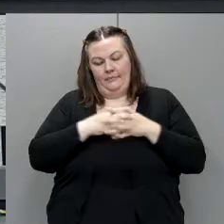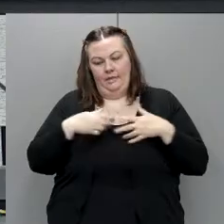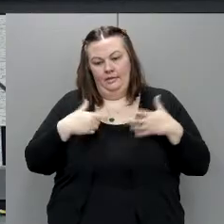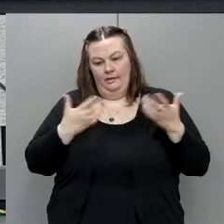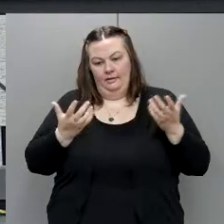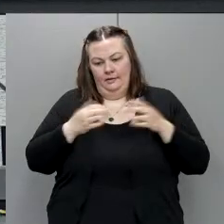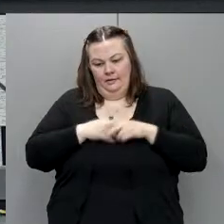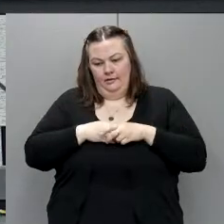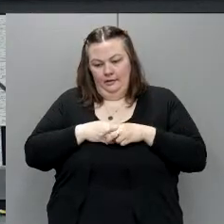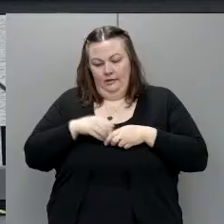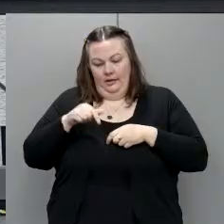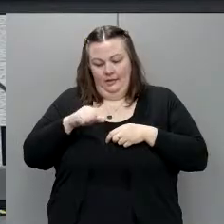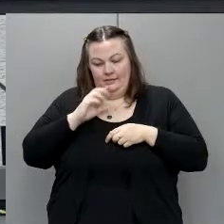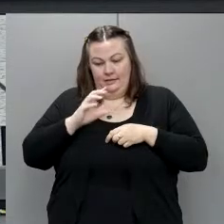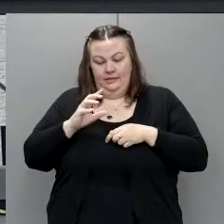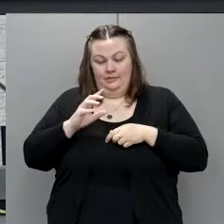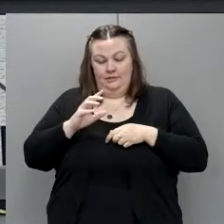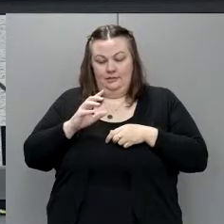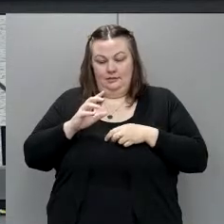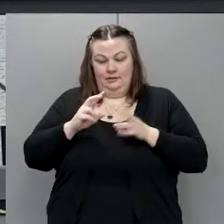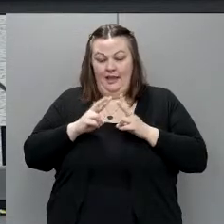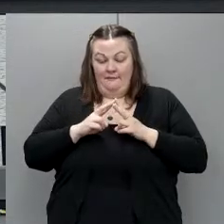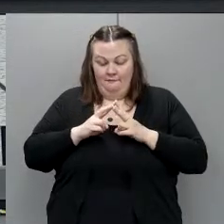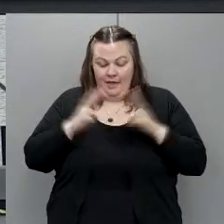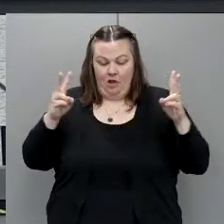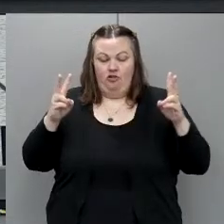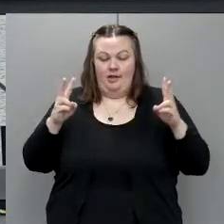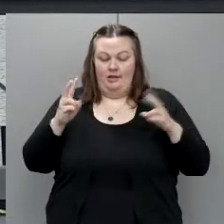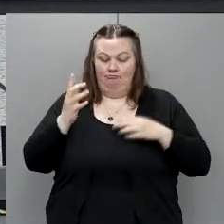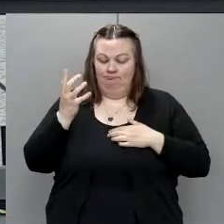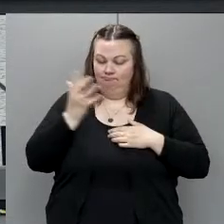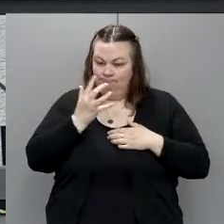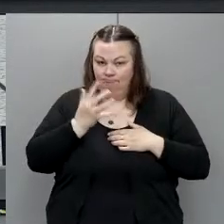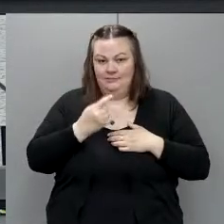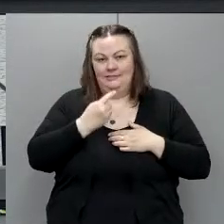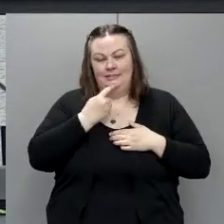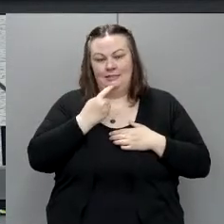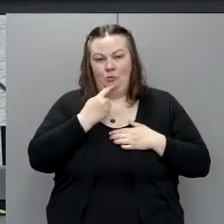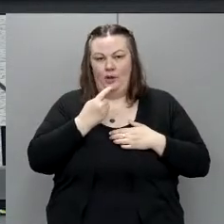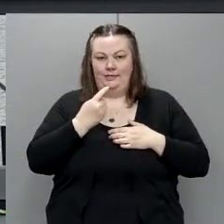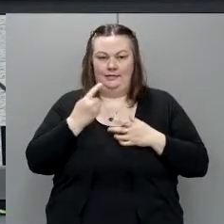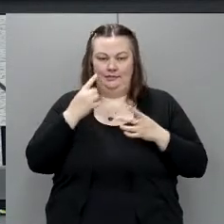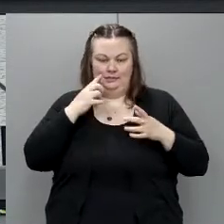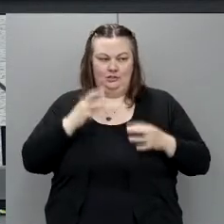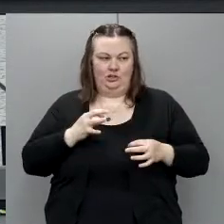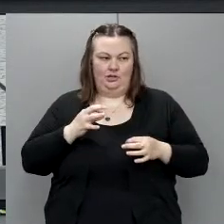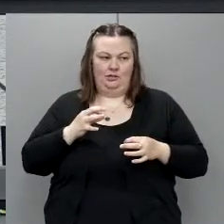This is an extremely disappointing move. I mean, it's not unexpected.